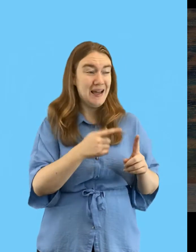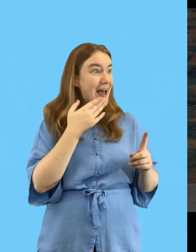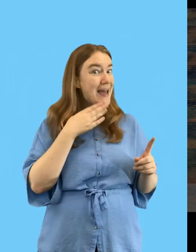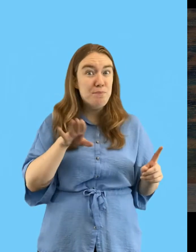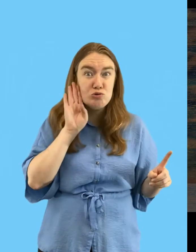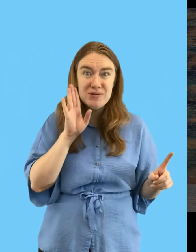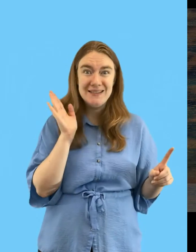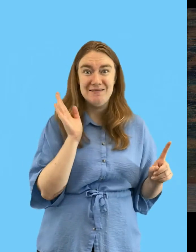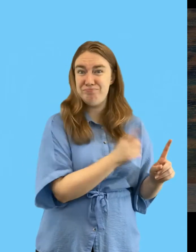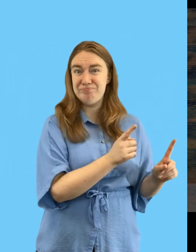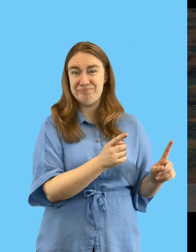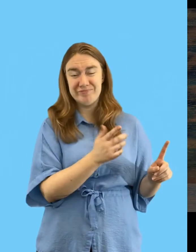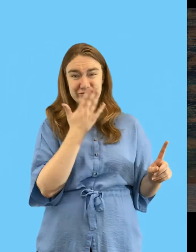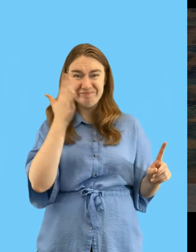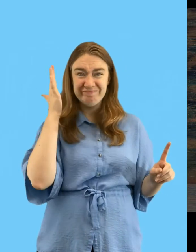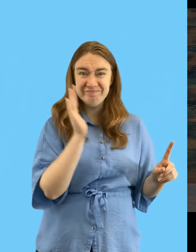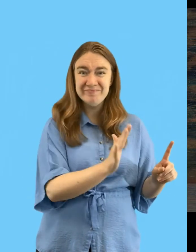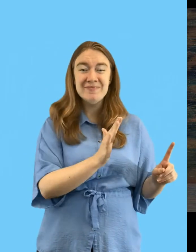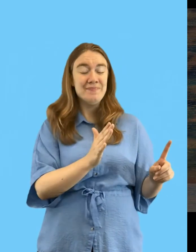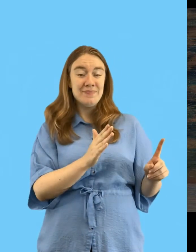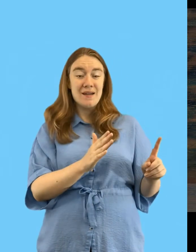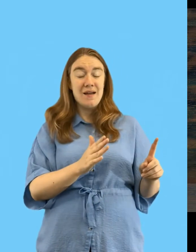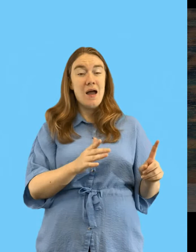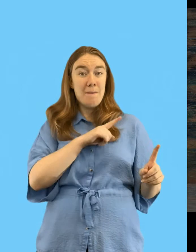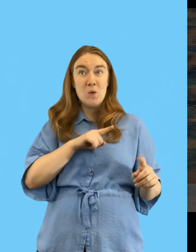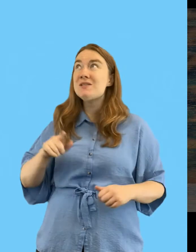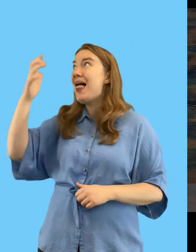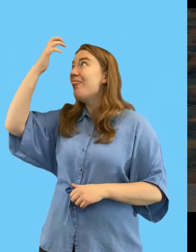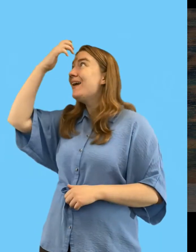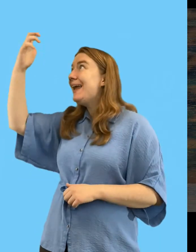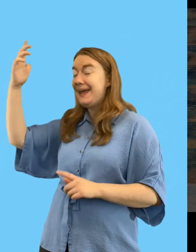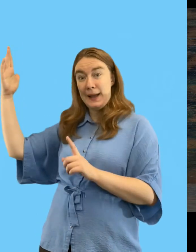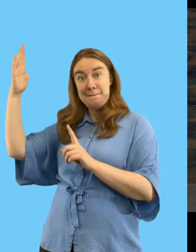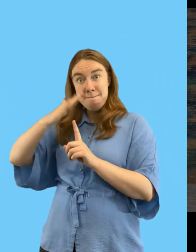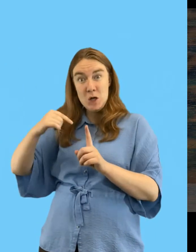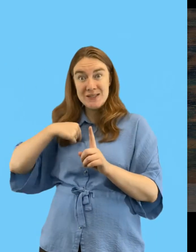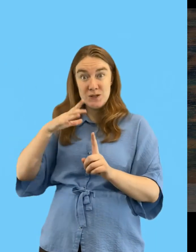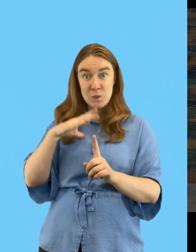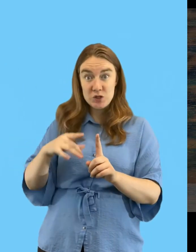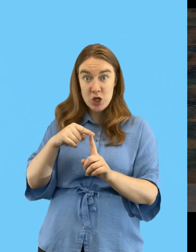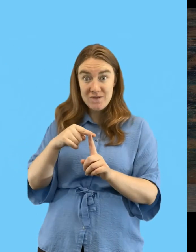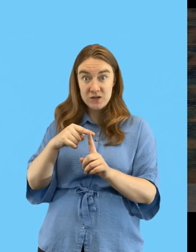hypocrisy. The mercy shown to him by the king has made zero